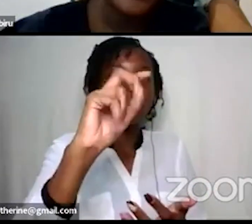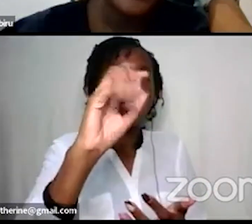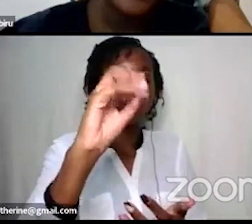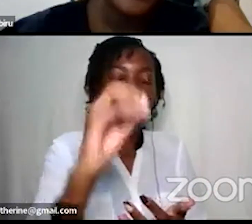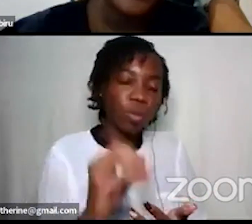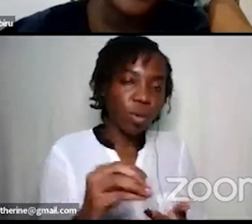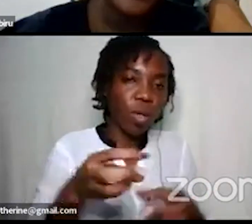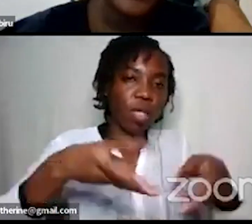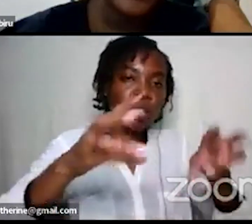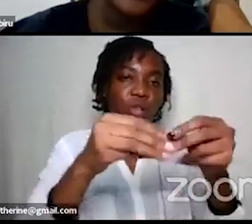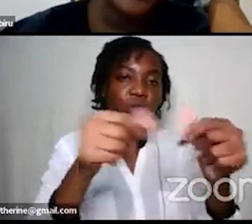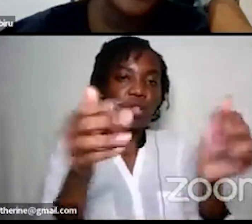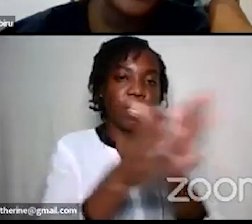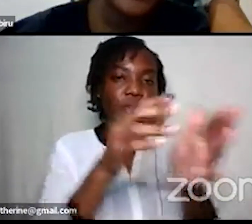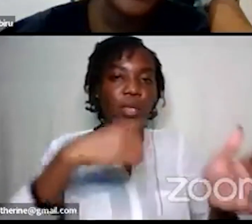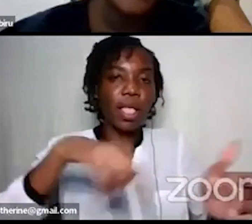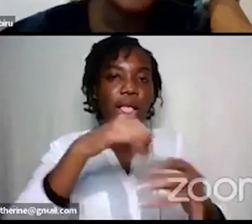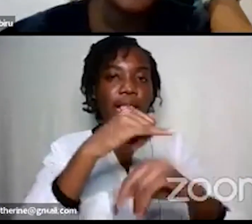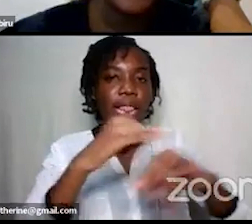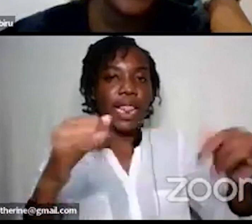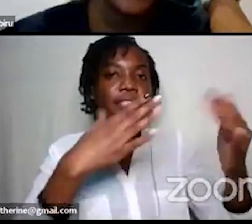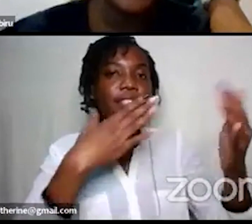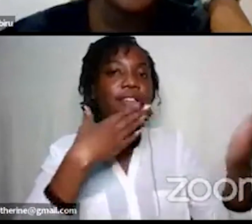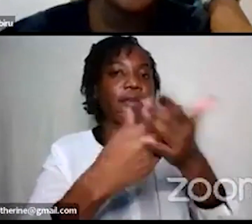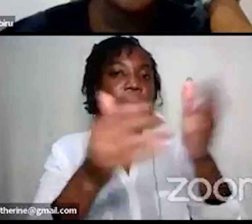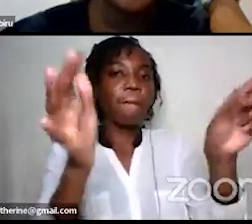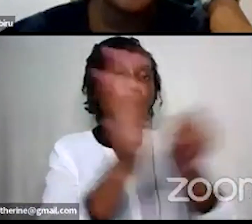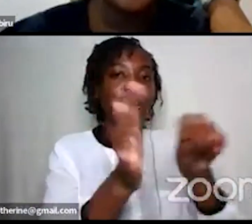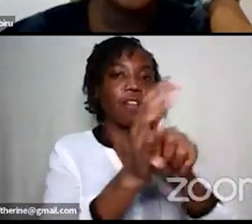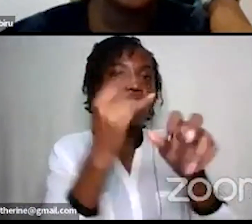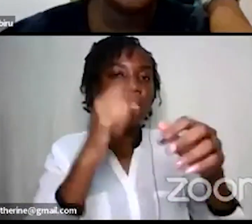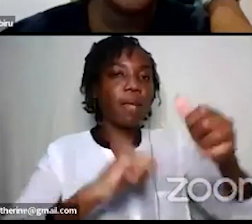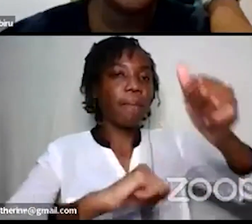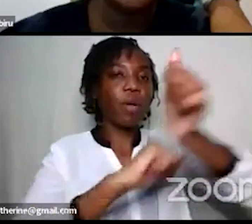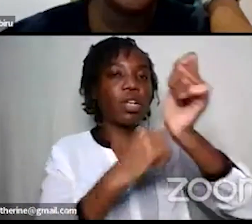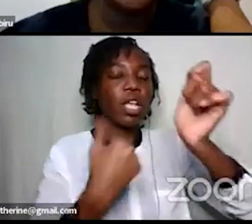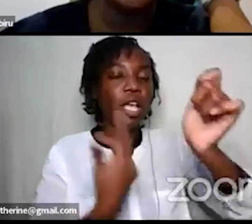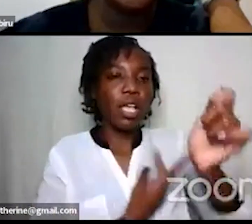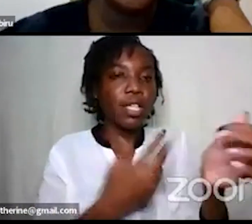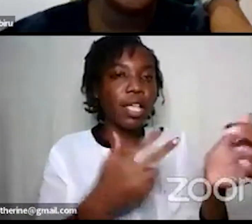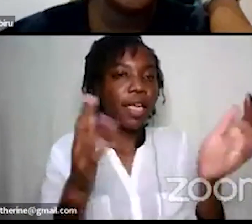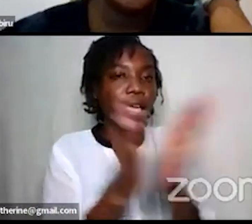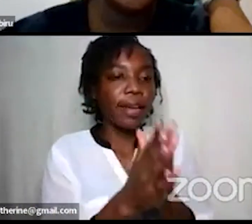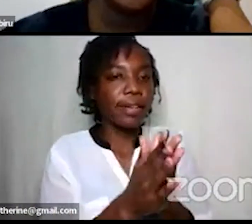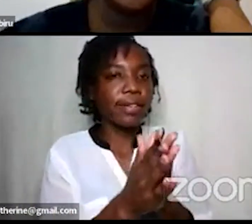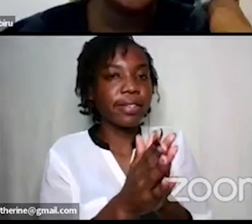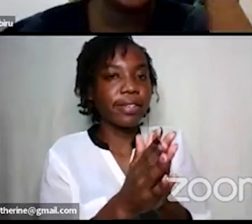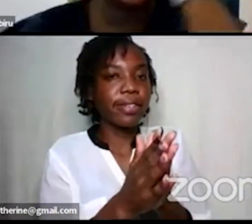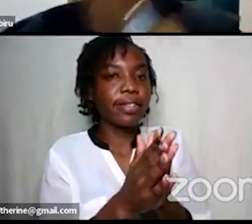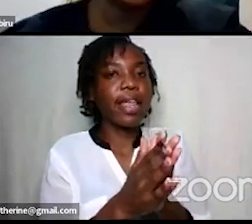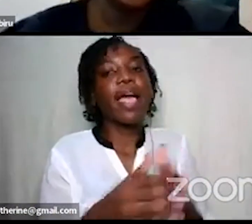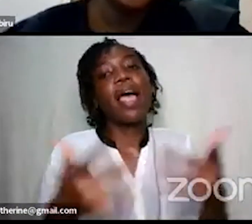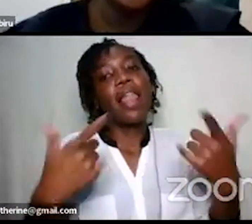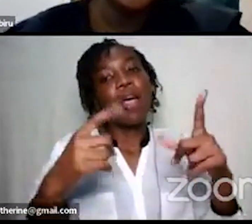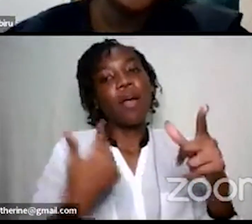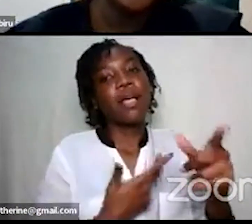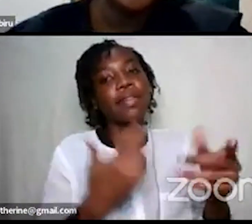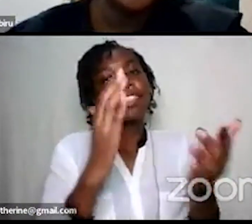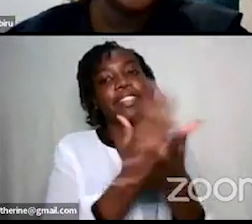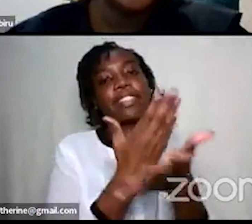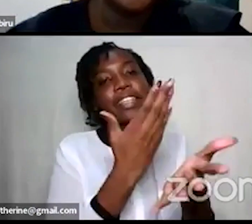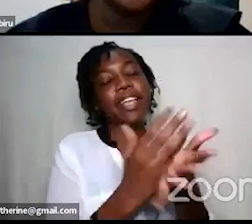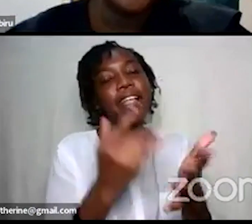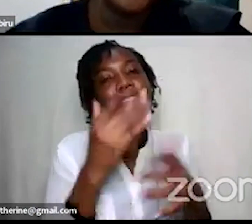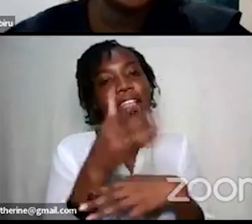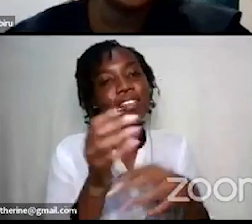and Weekly. Thank you so much, guys, for supporting us and allowing us to also share this with